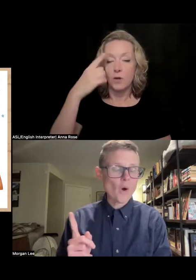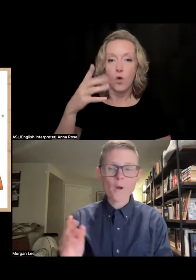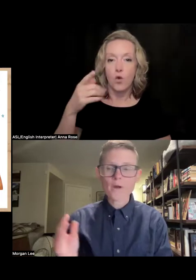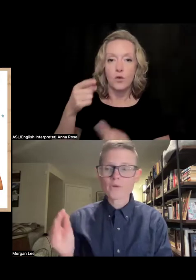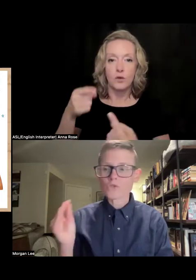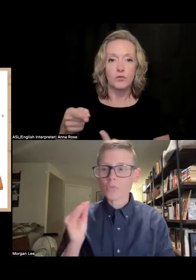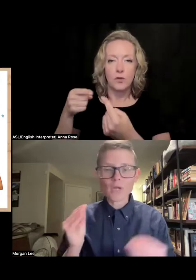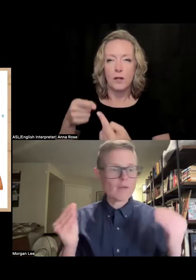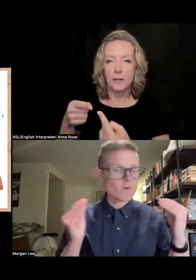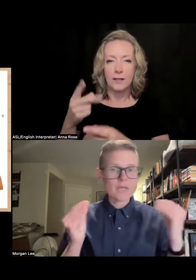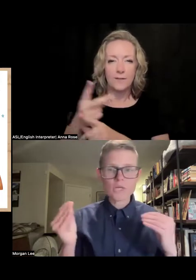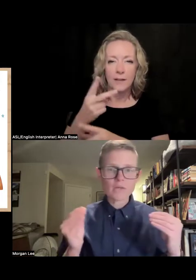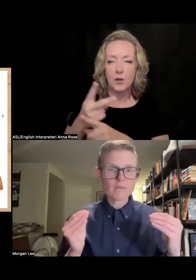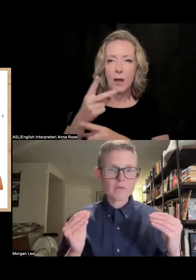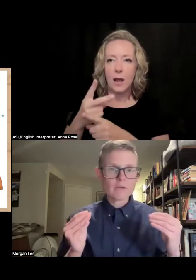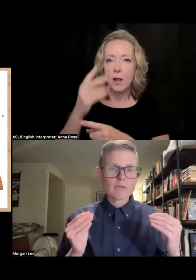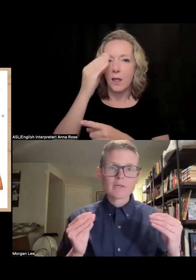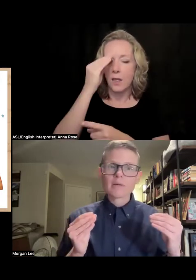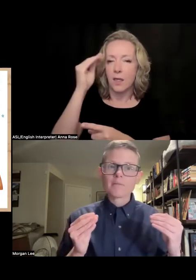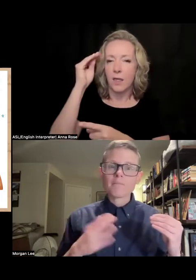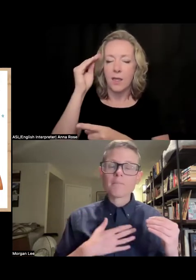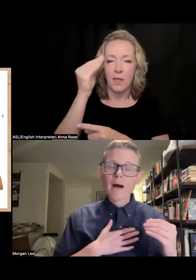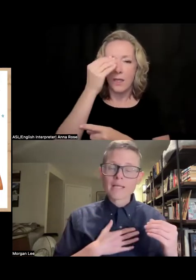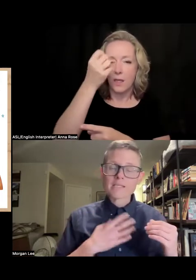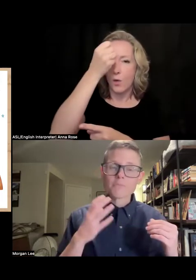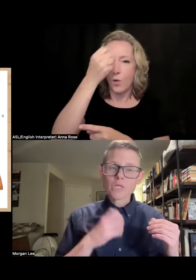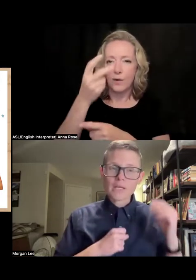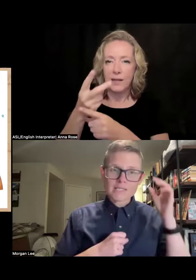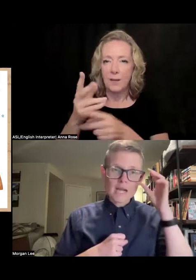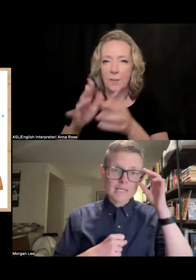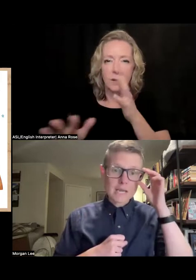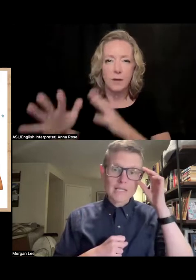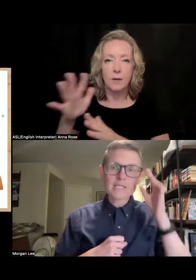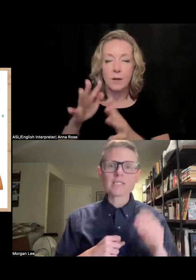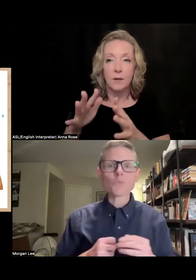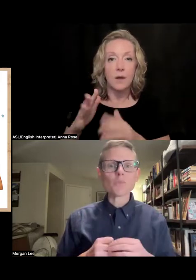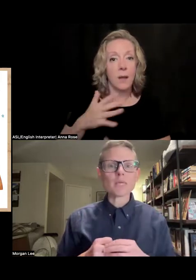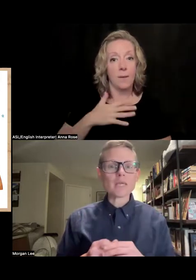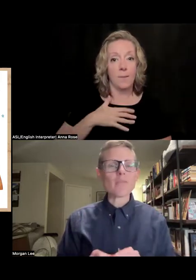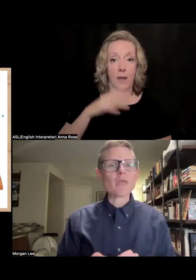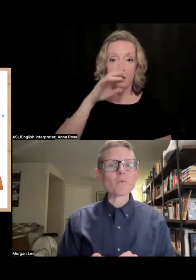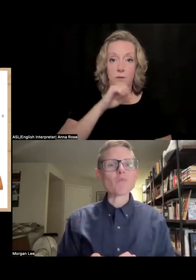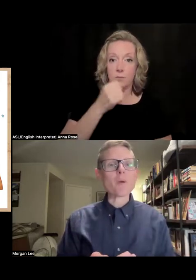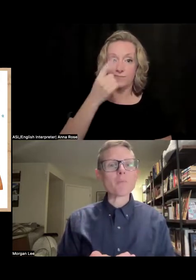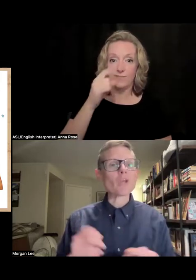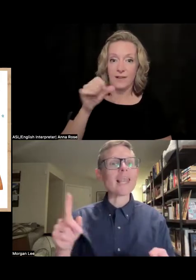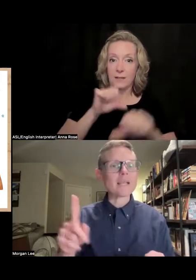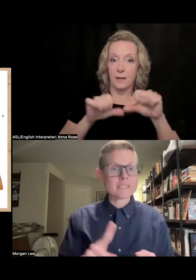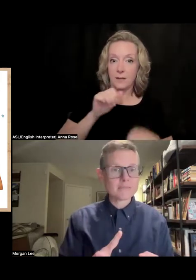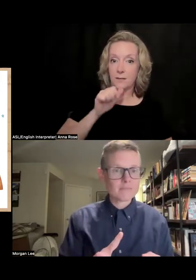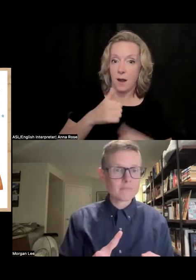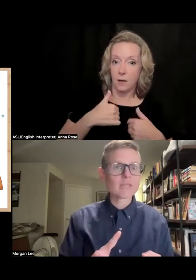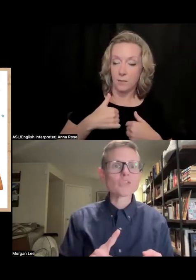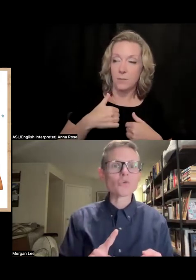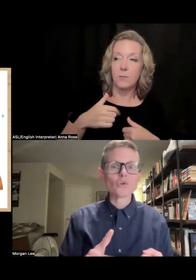figure out where to put information, my assumption as a non-scientist would be that they would remember